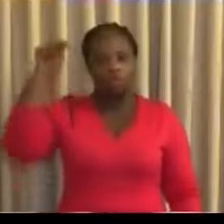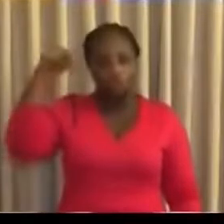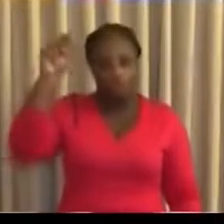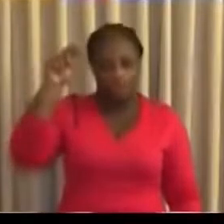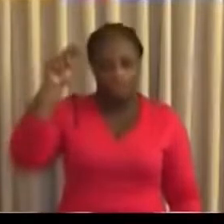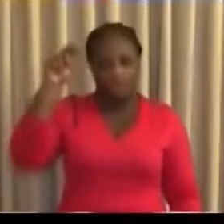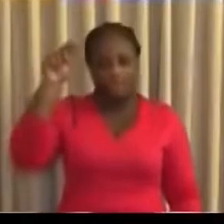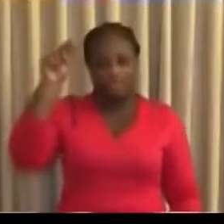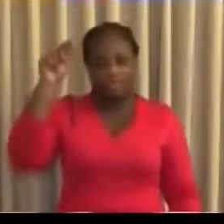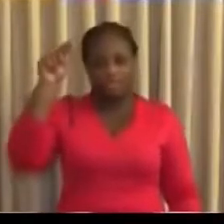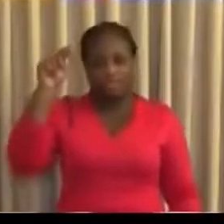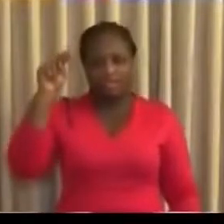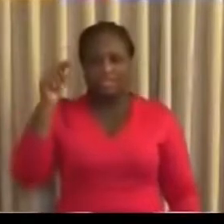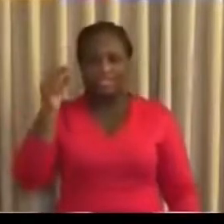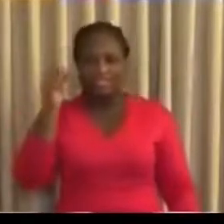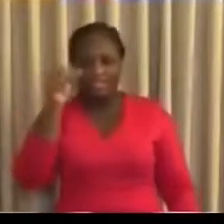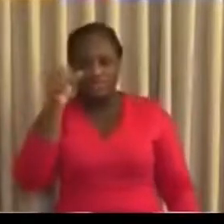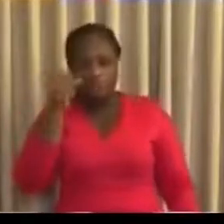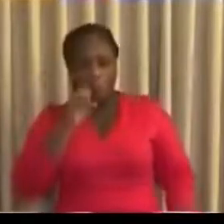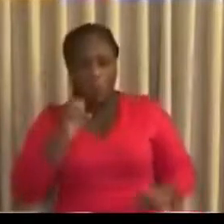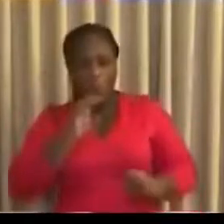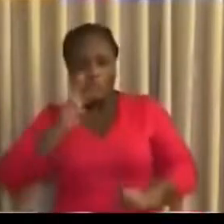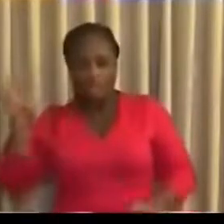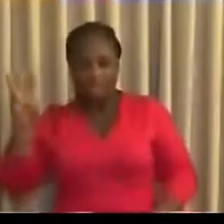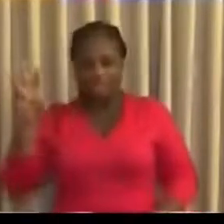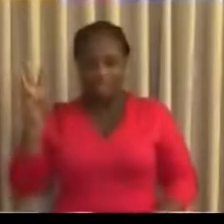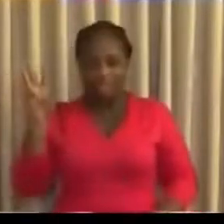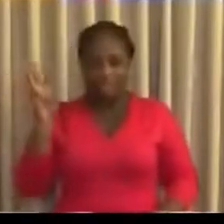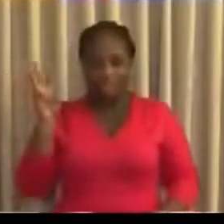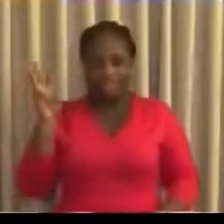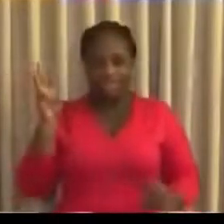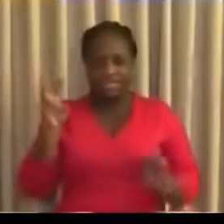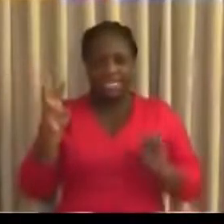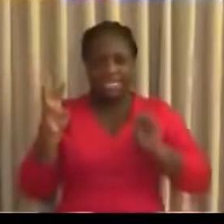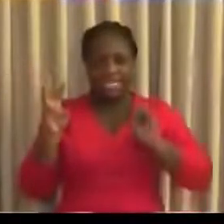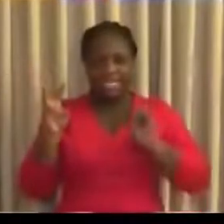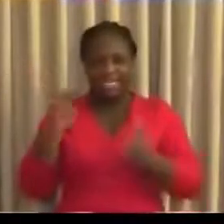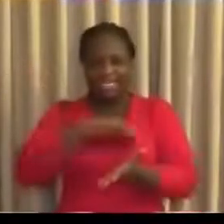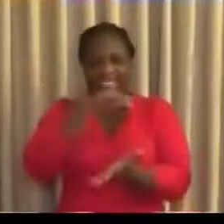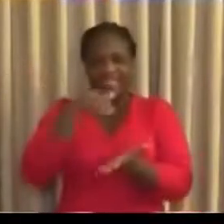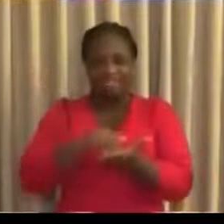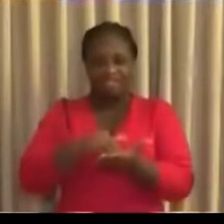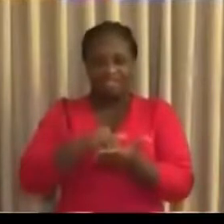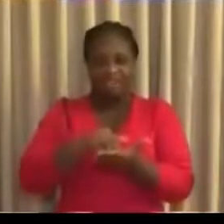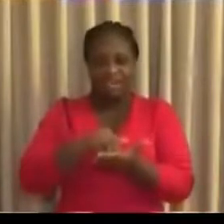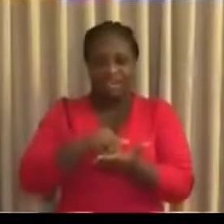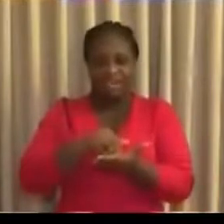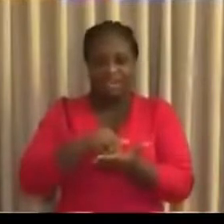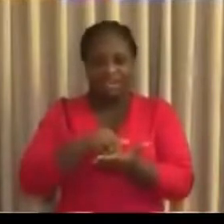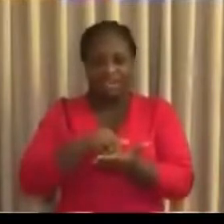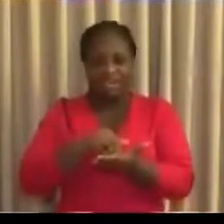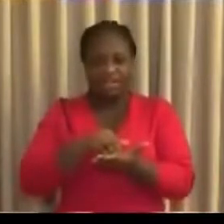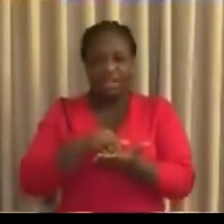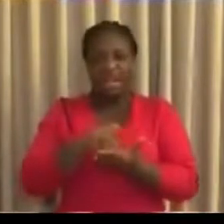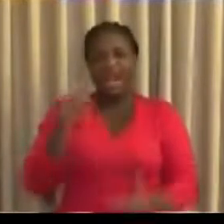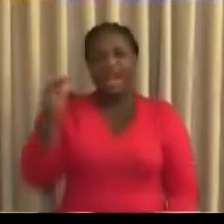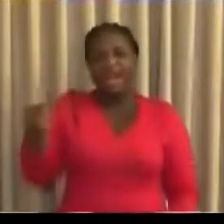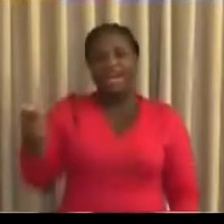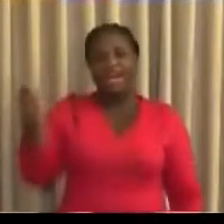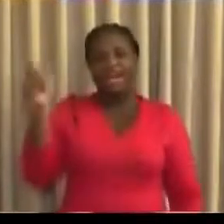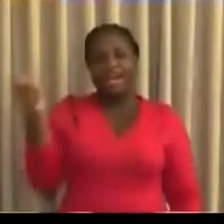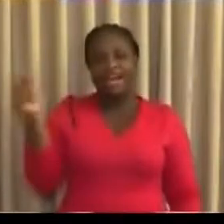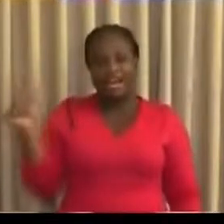West Municipality, Ayawaso Central Municipality, Ga West Municipality, Ga